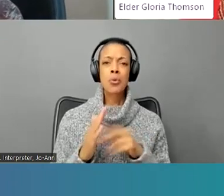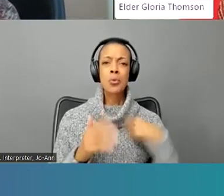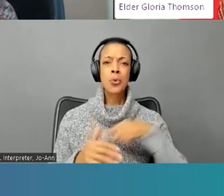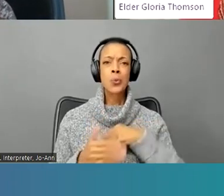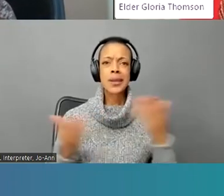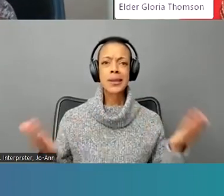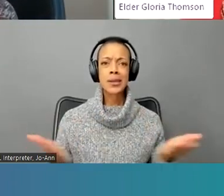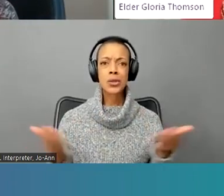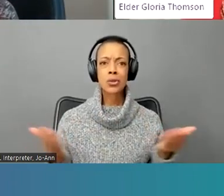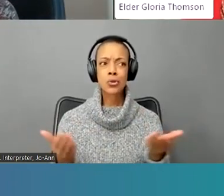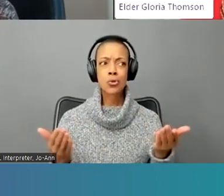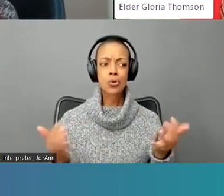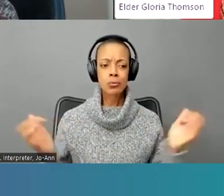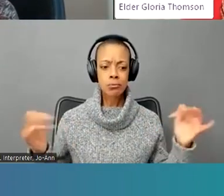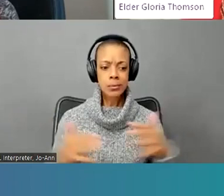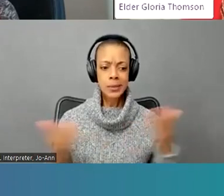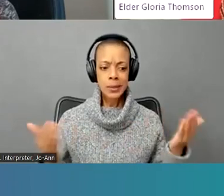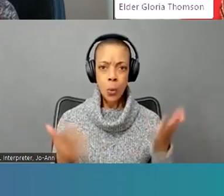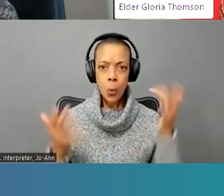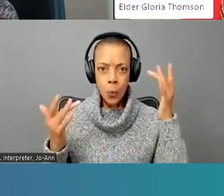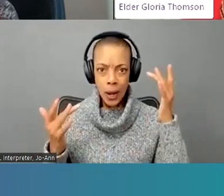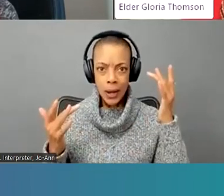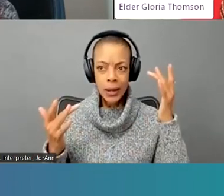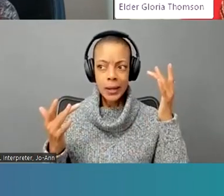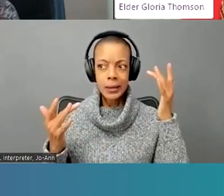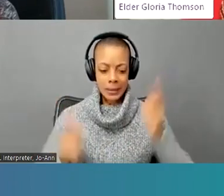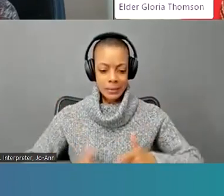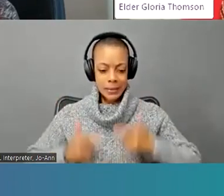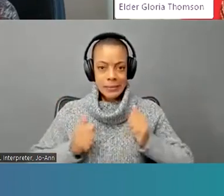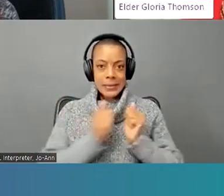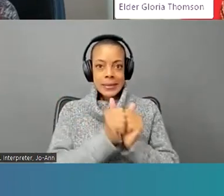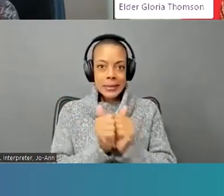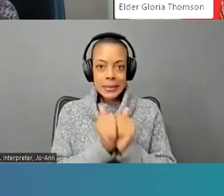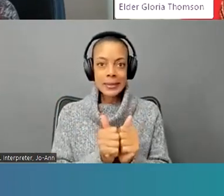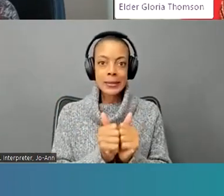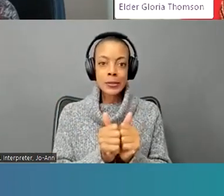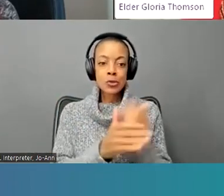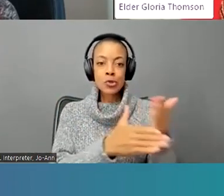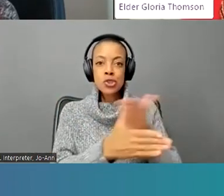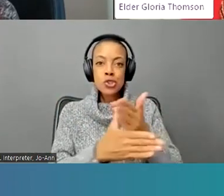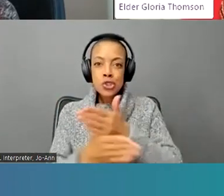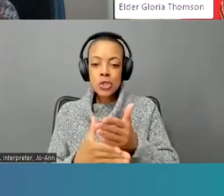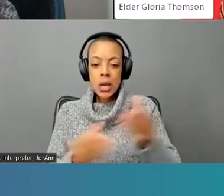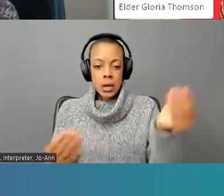to share what we need from each other. Like